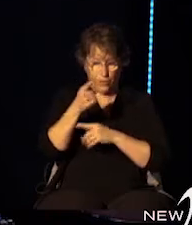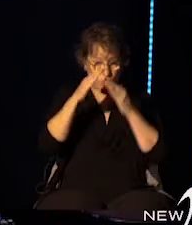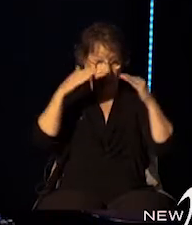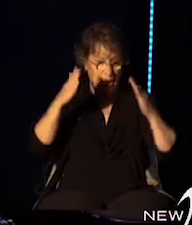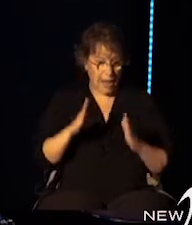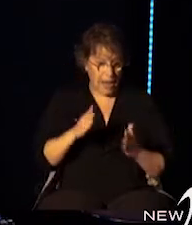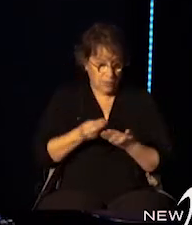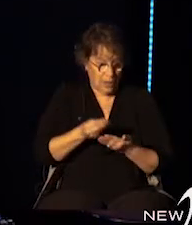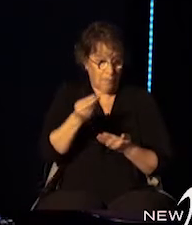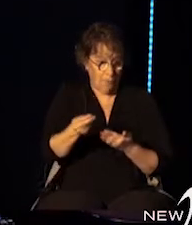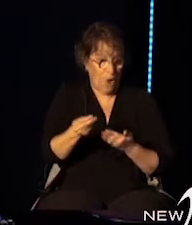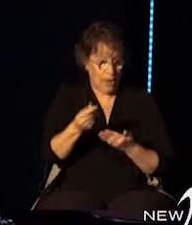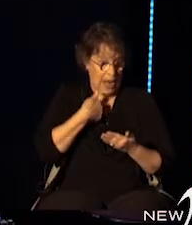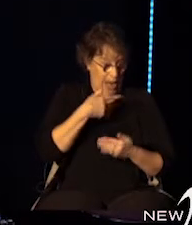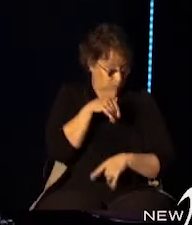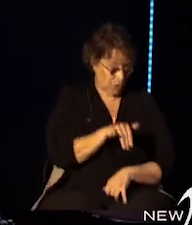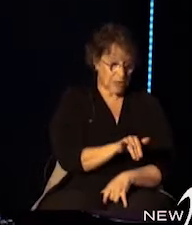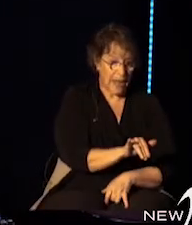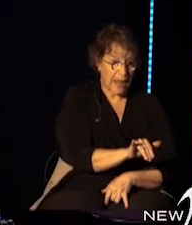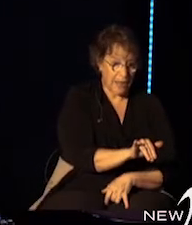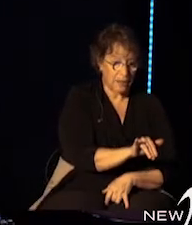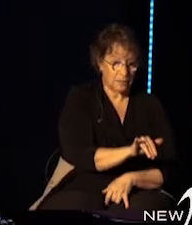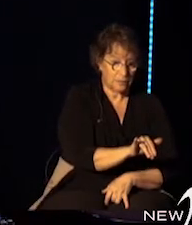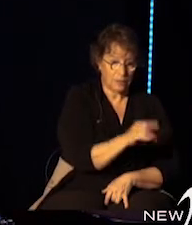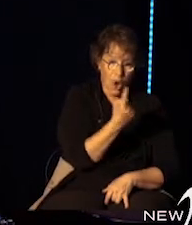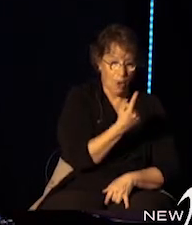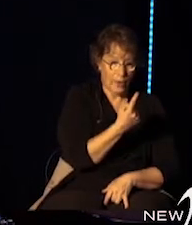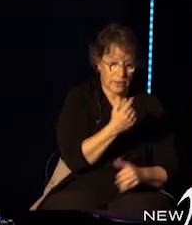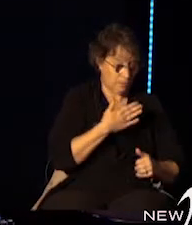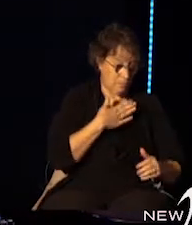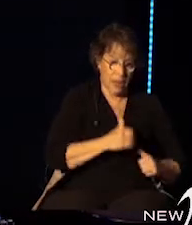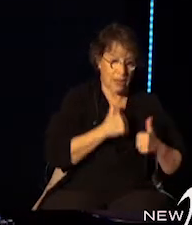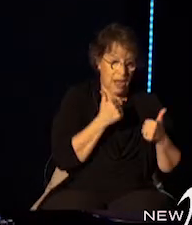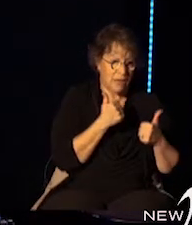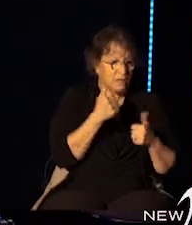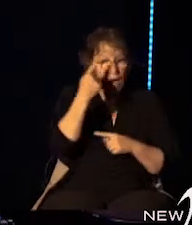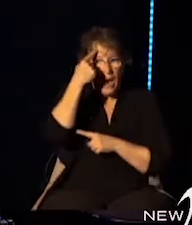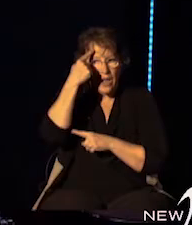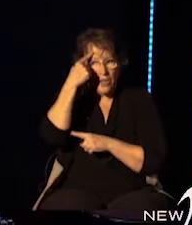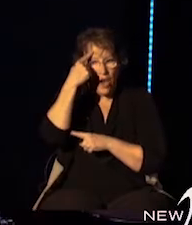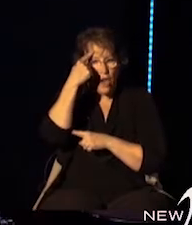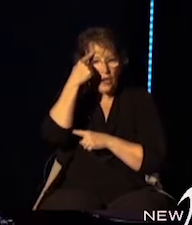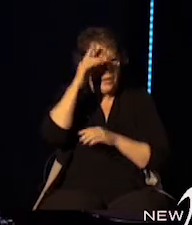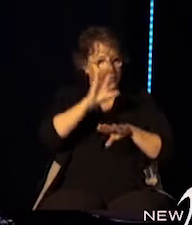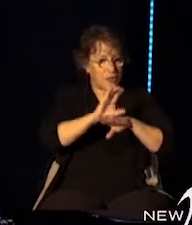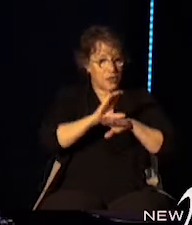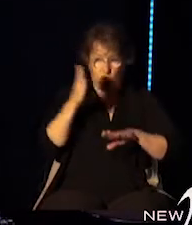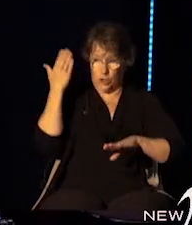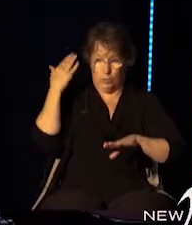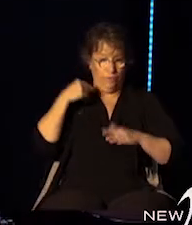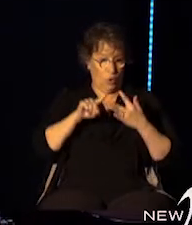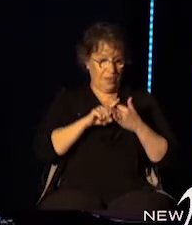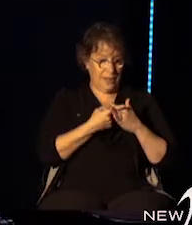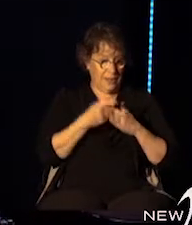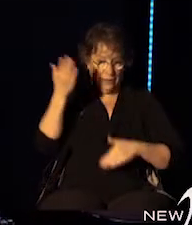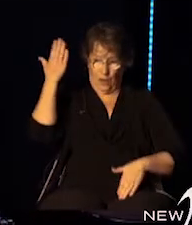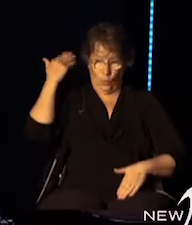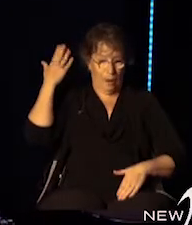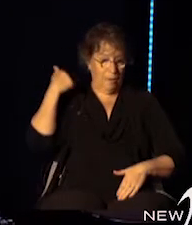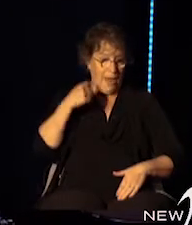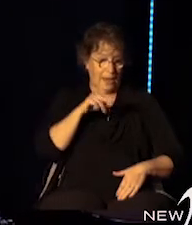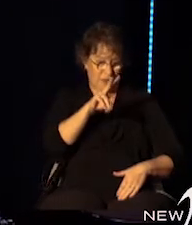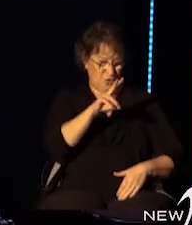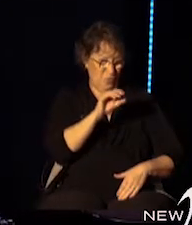I thought the church that Kelsey and I started in the early 2000s was going to be this incredible blessing for so many